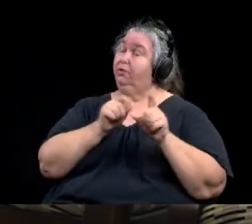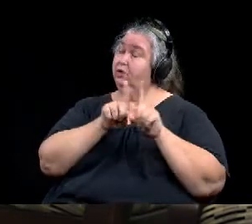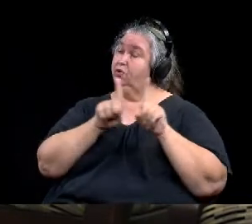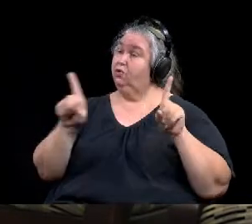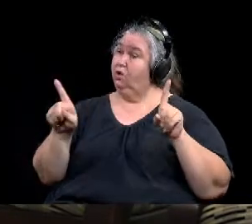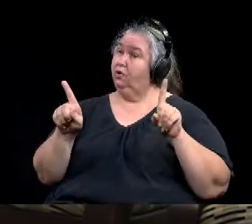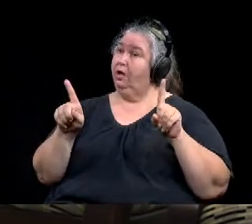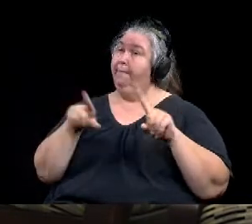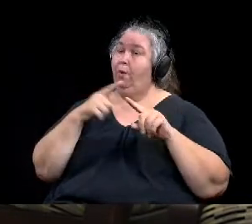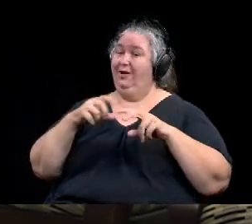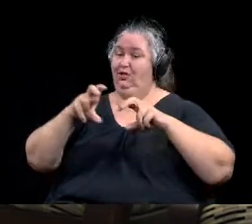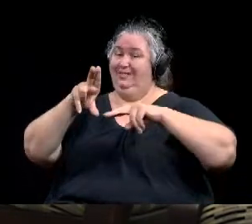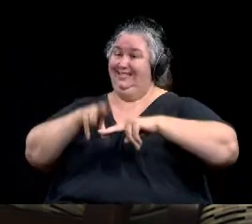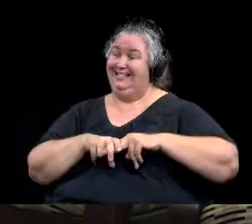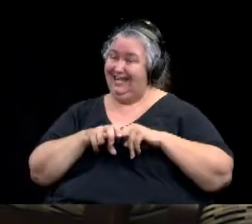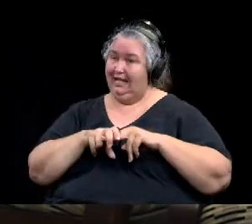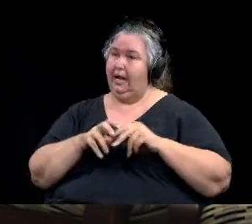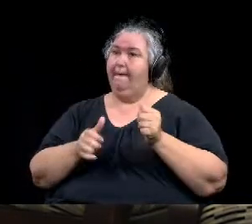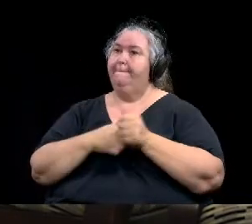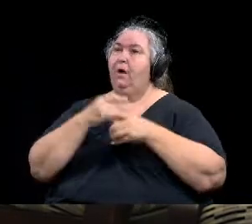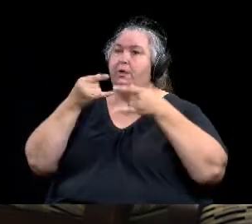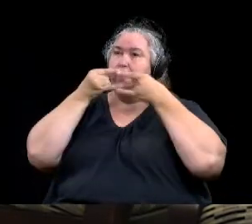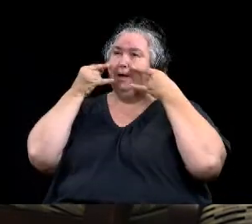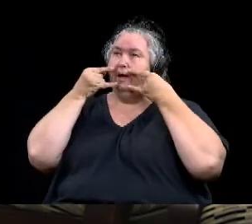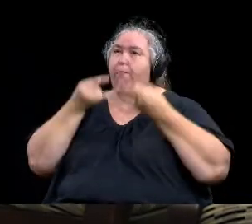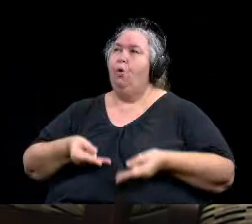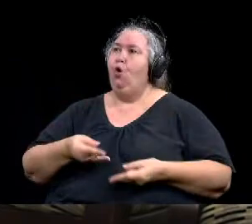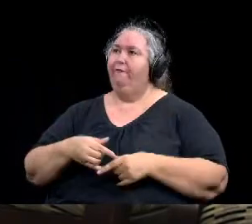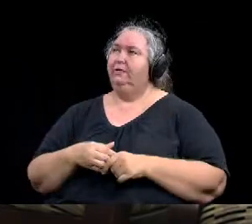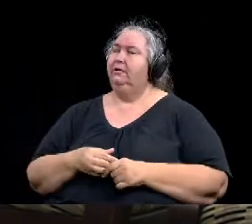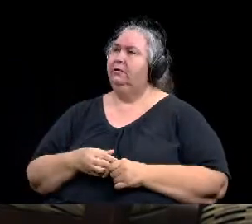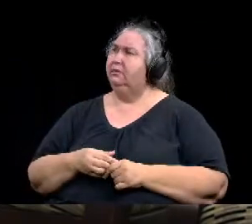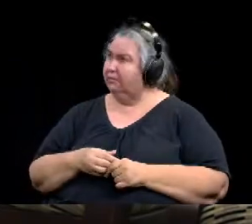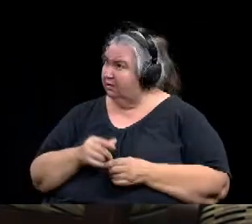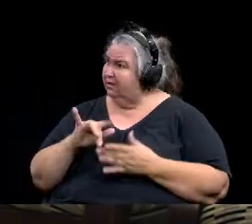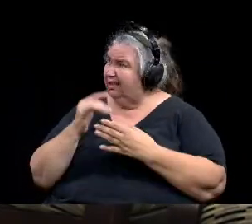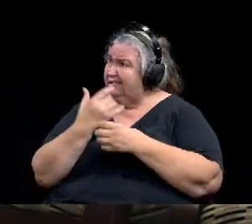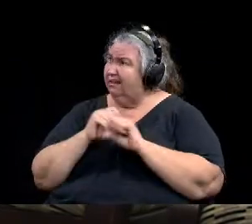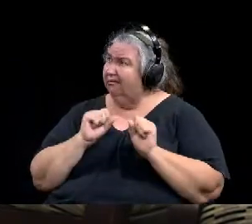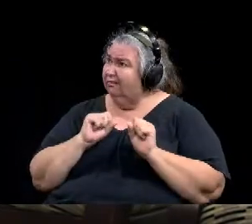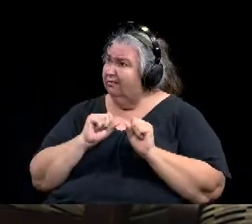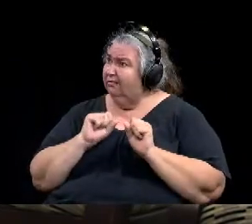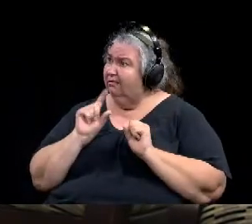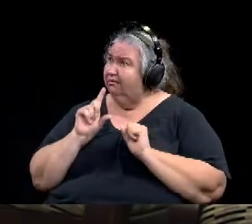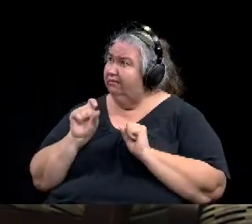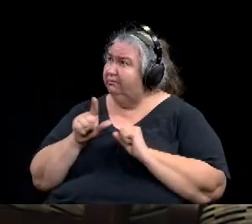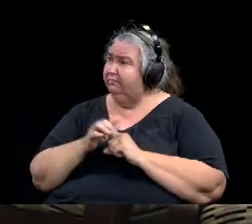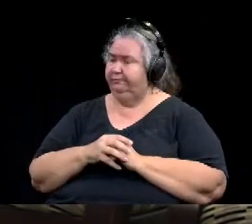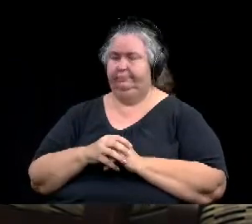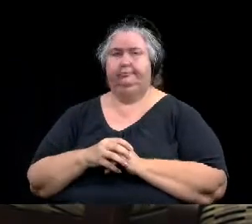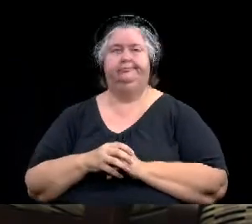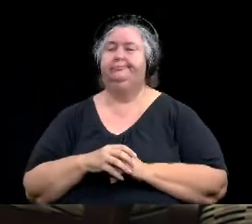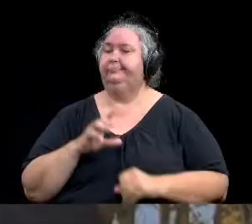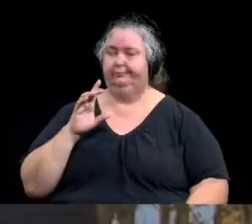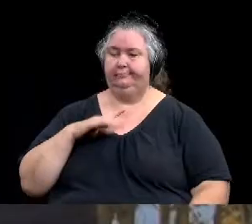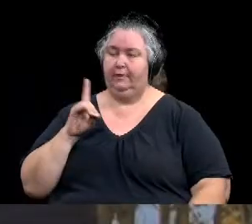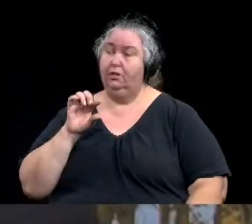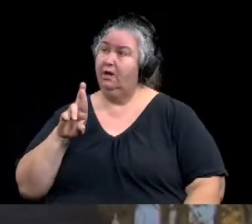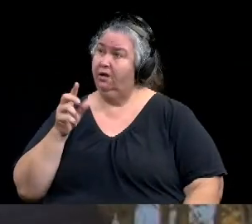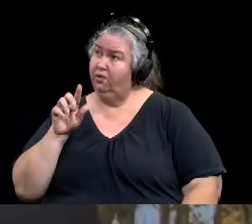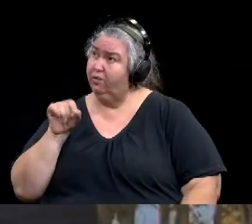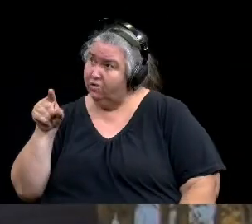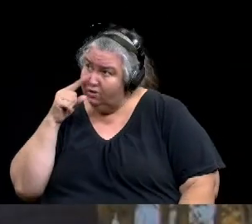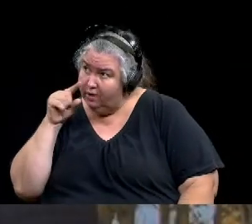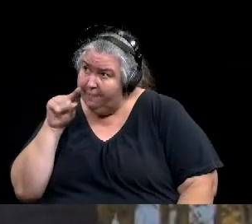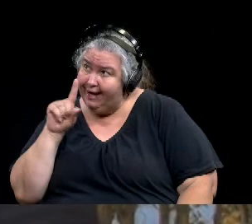once seated, most masks are removed. Is this a safe practice? Dr. Griggs, would you mind responding to the